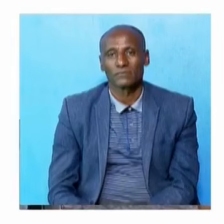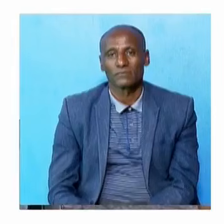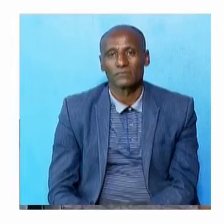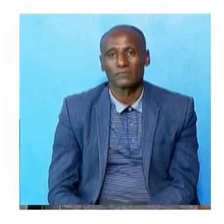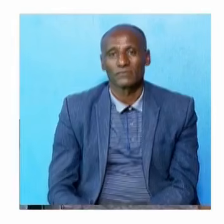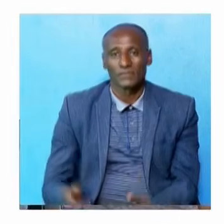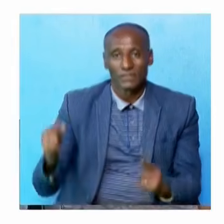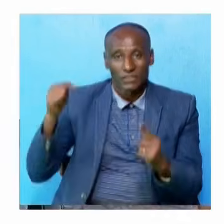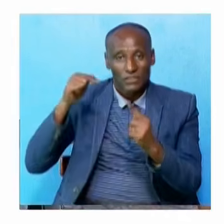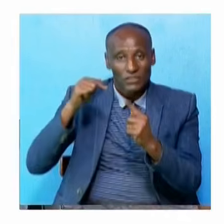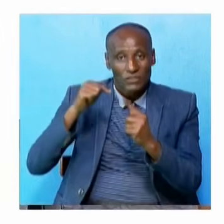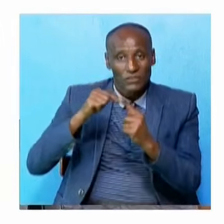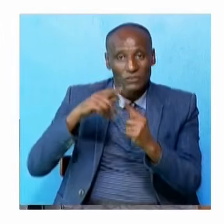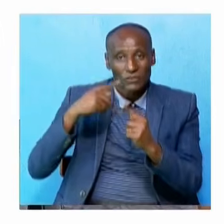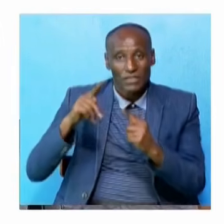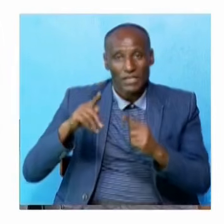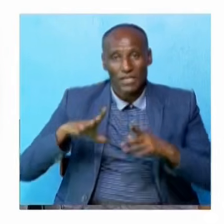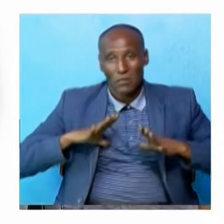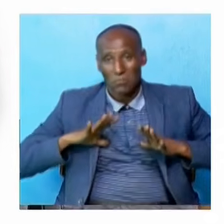to the party.